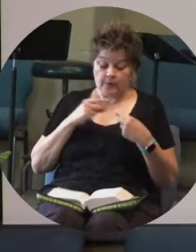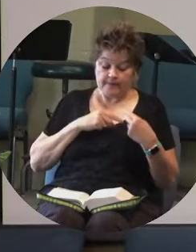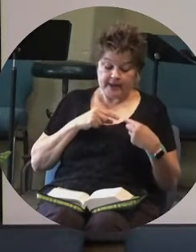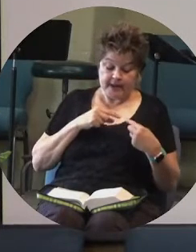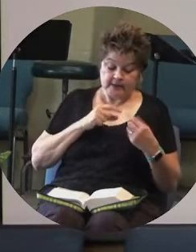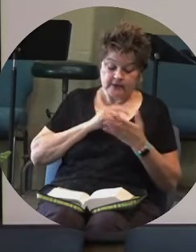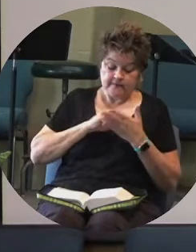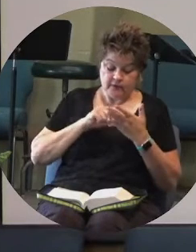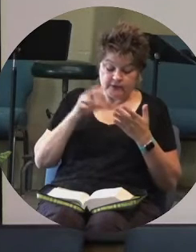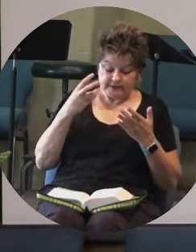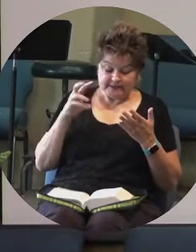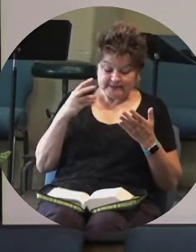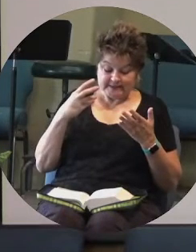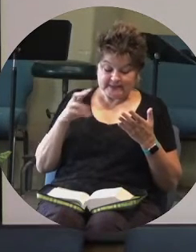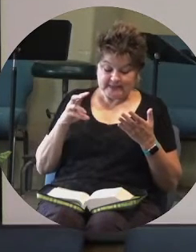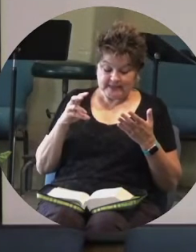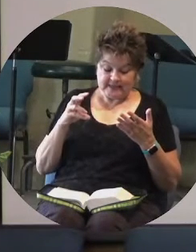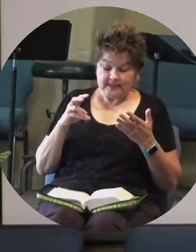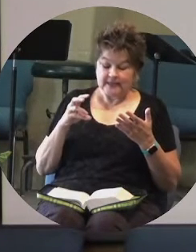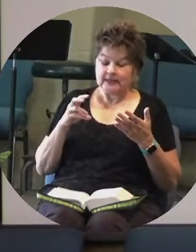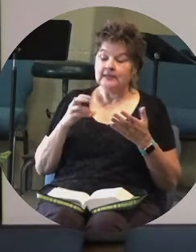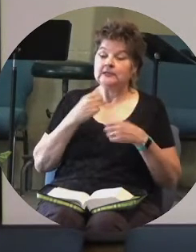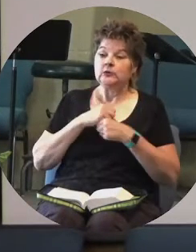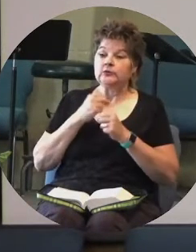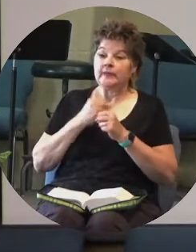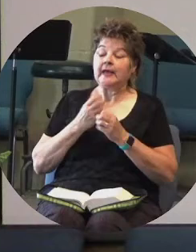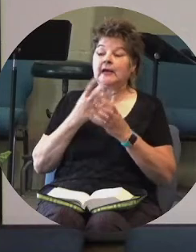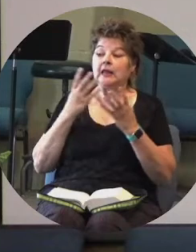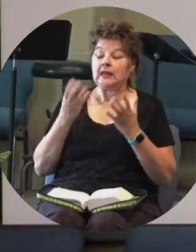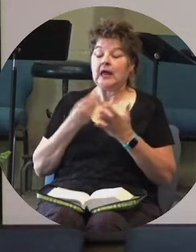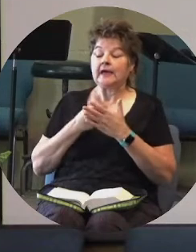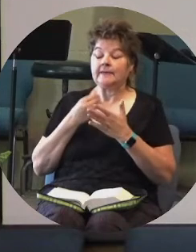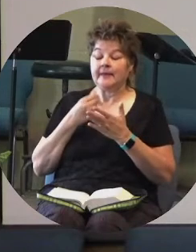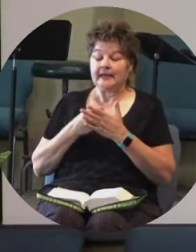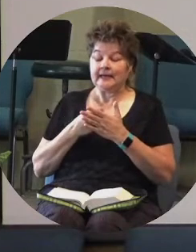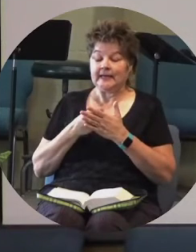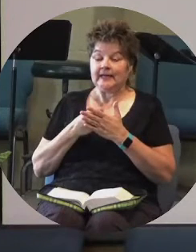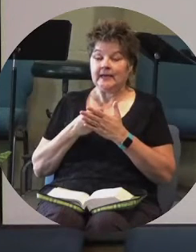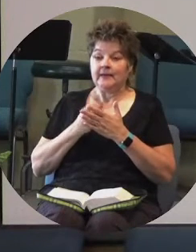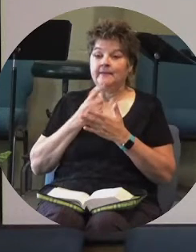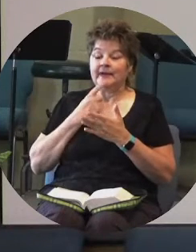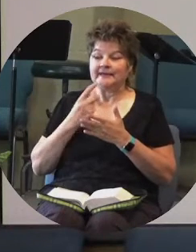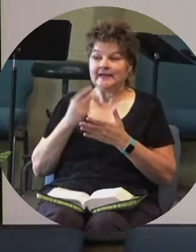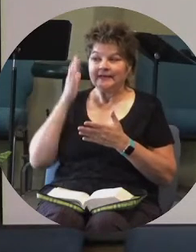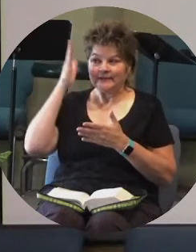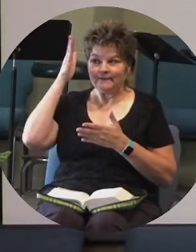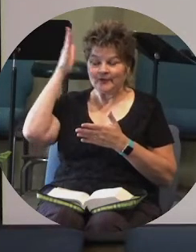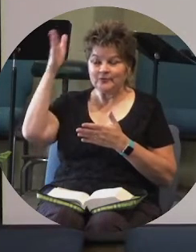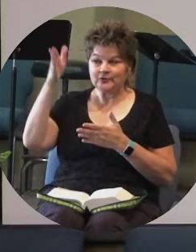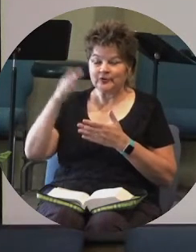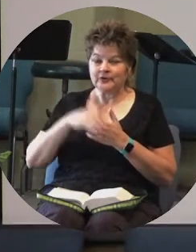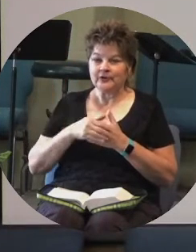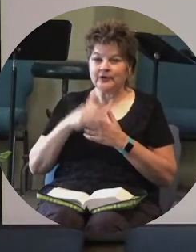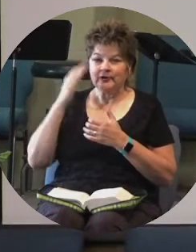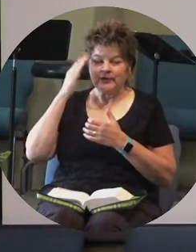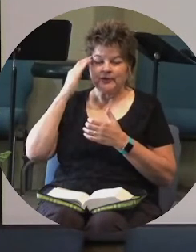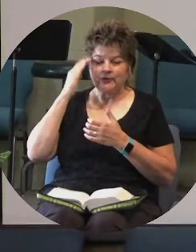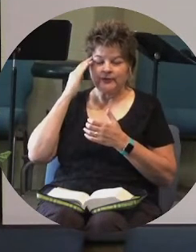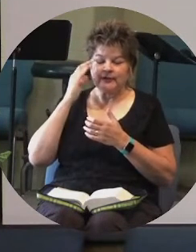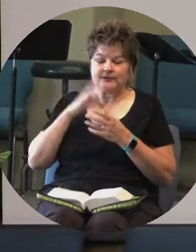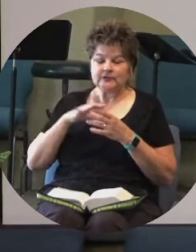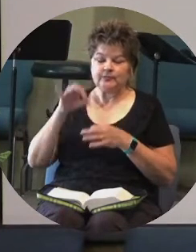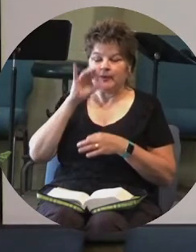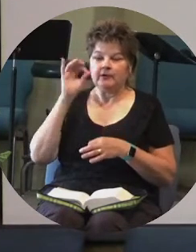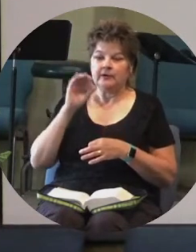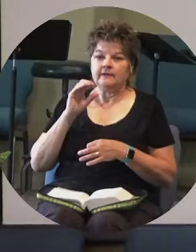of verse 16, she was bringing her master's profit by fortune-telling. Do you know what the spirit of divination is? You know what